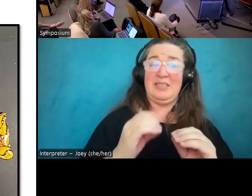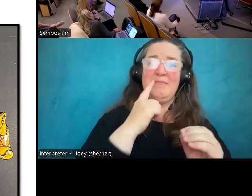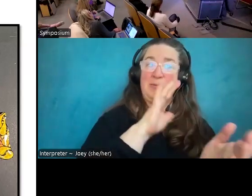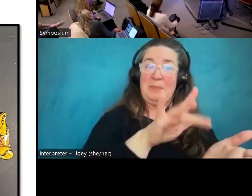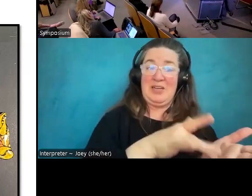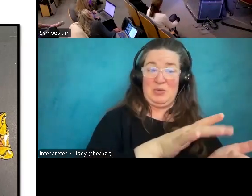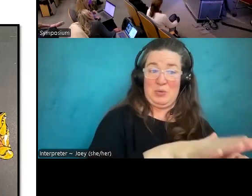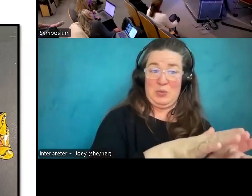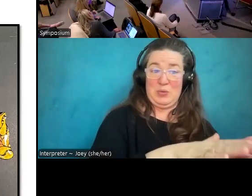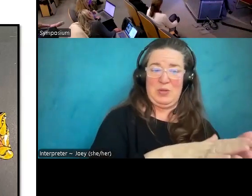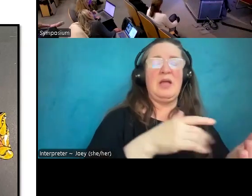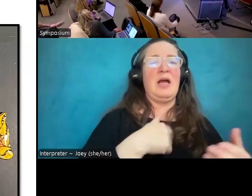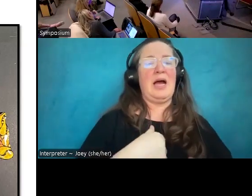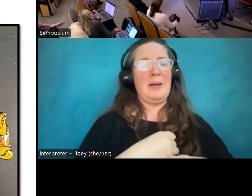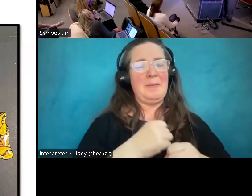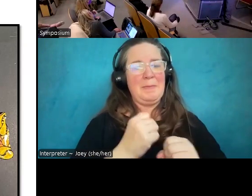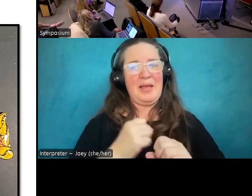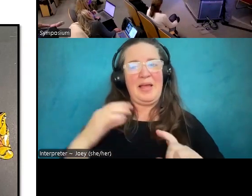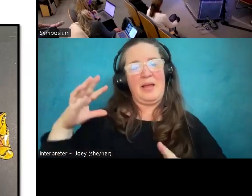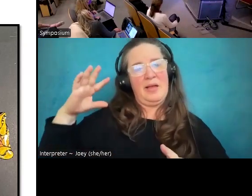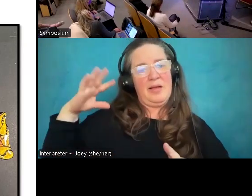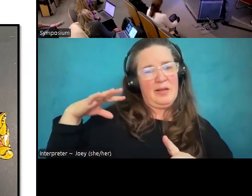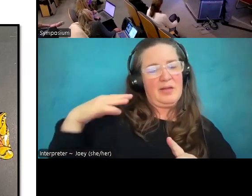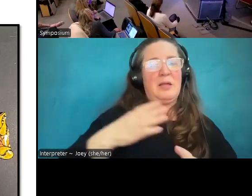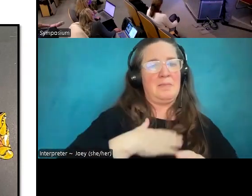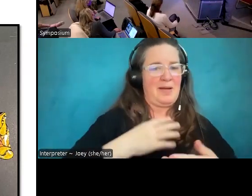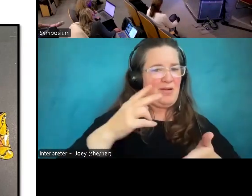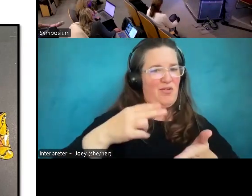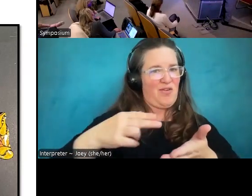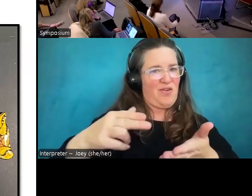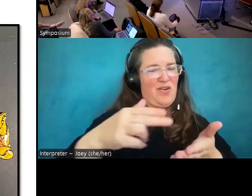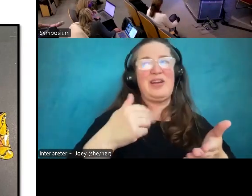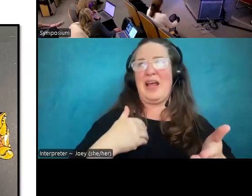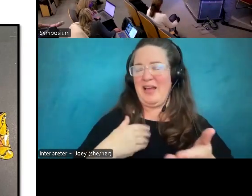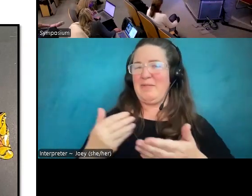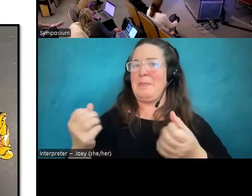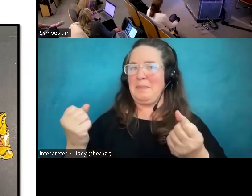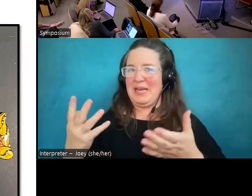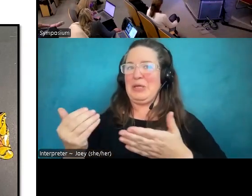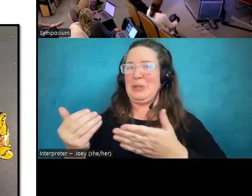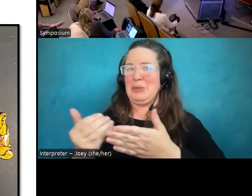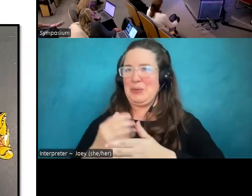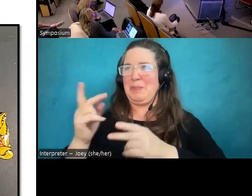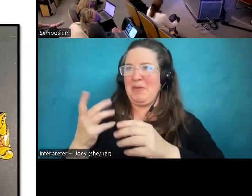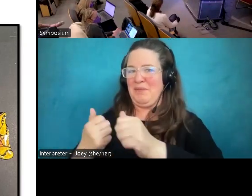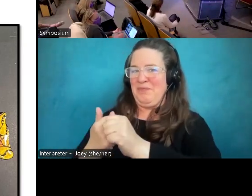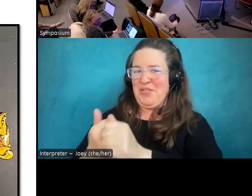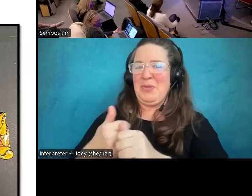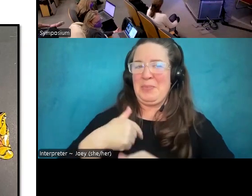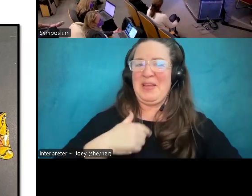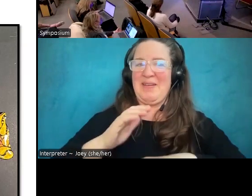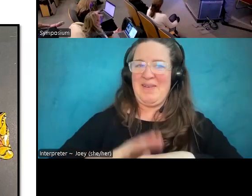and post videos of painting, and I'm growing an online following and have a whole new connection with a completely different group of